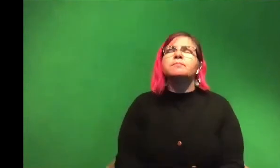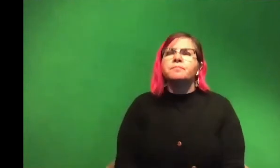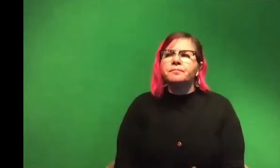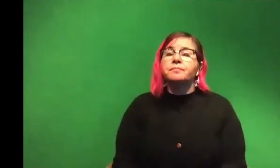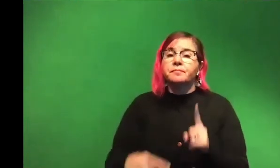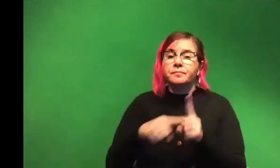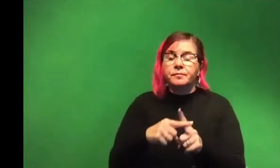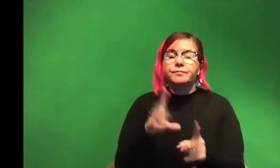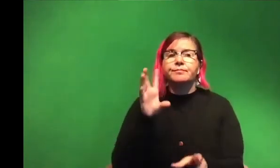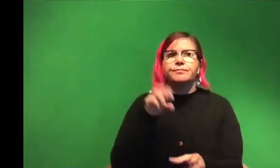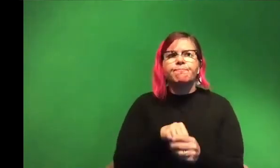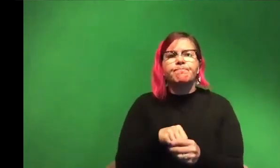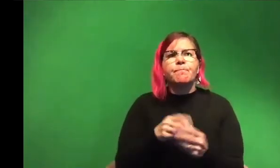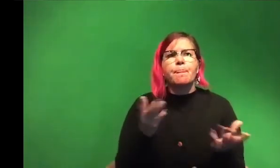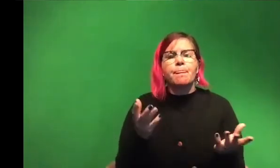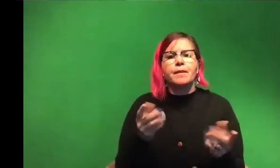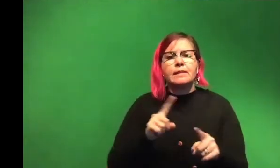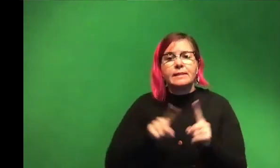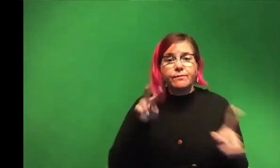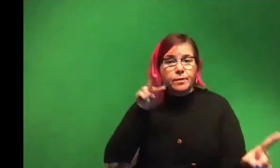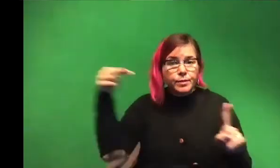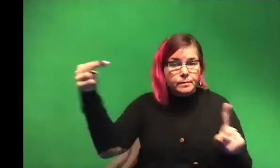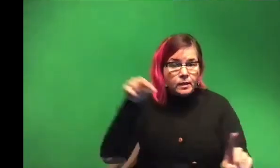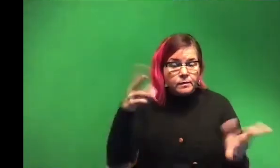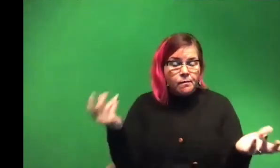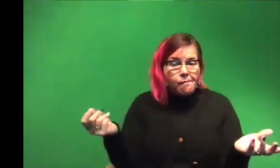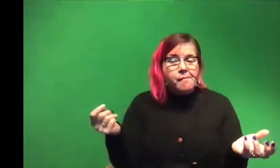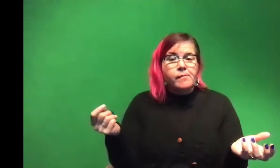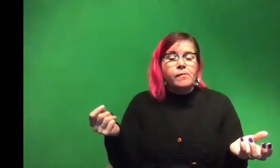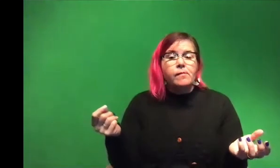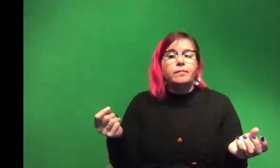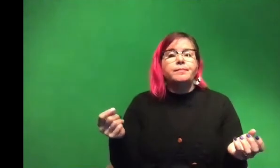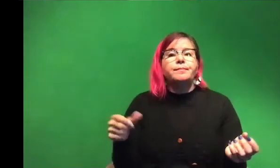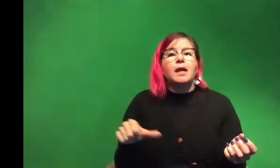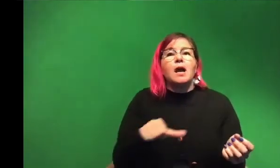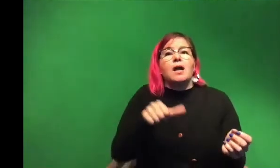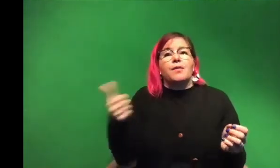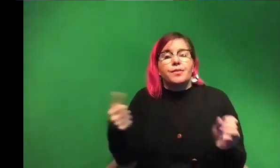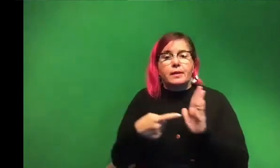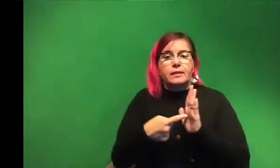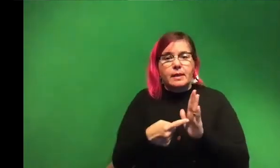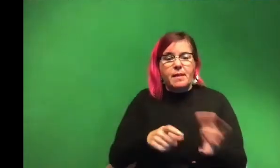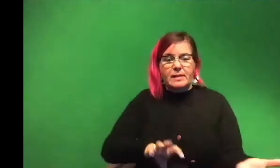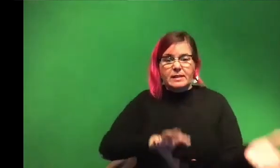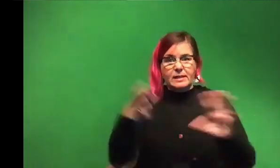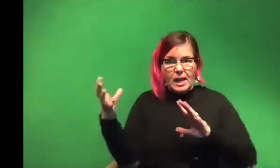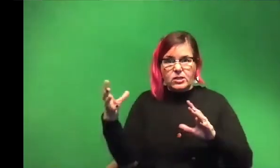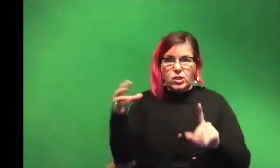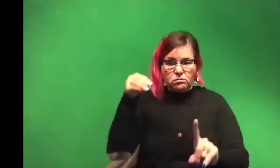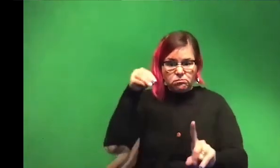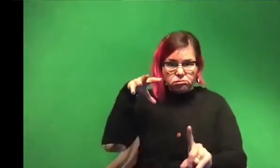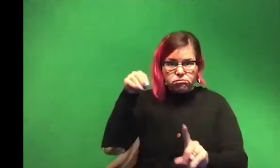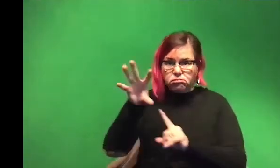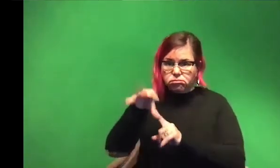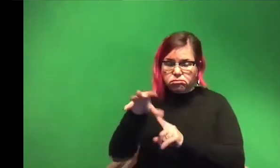include things like it gives us a different perspective. It gives us another example of disaster imagery.